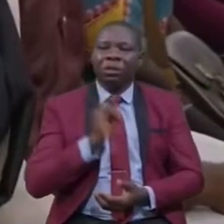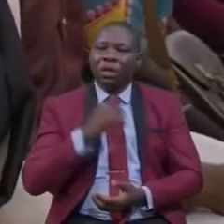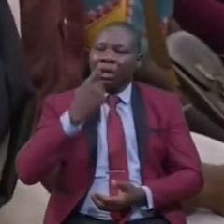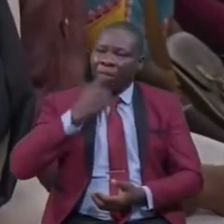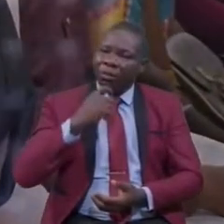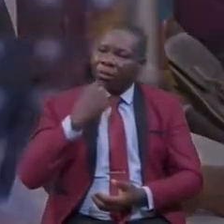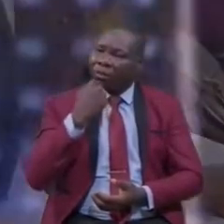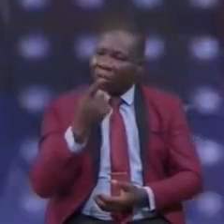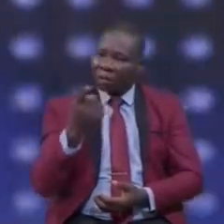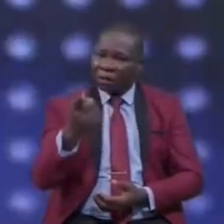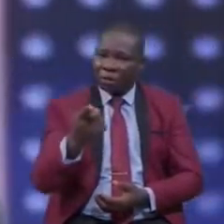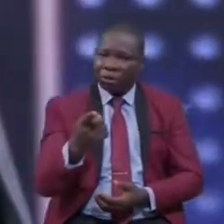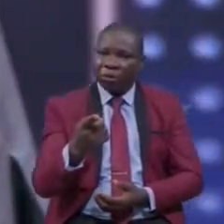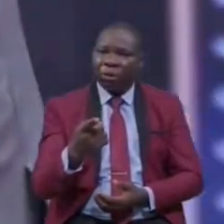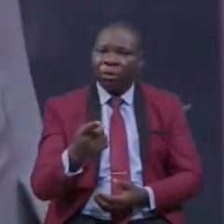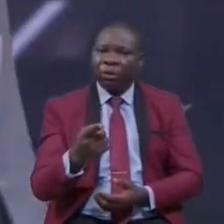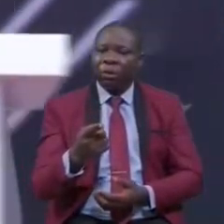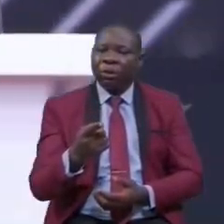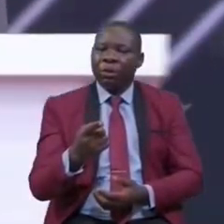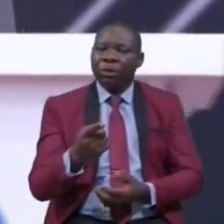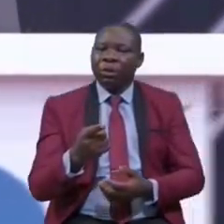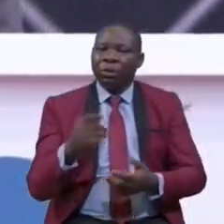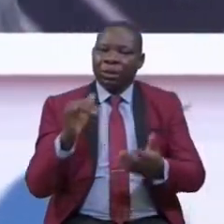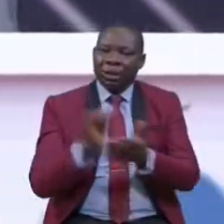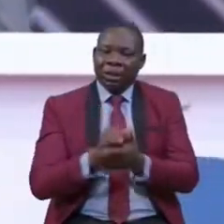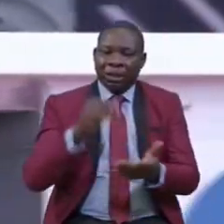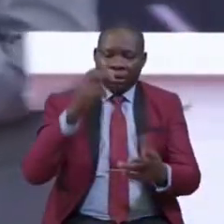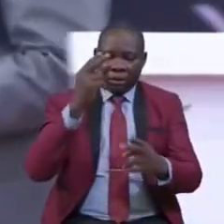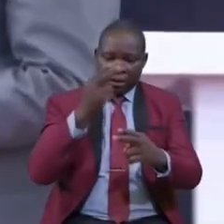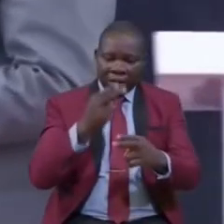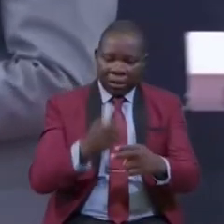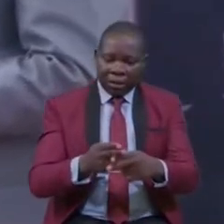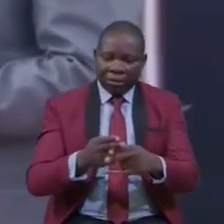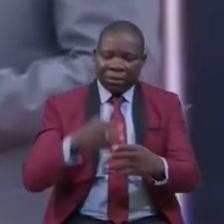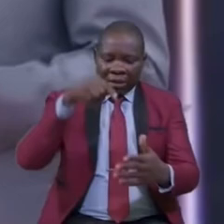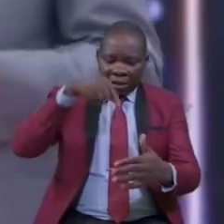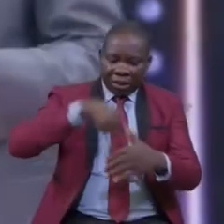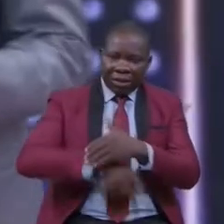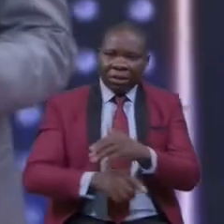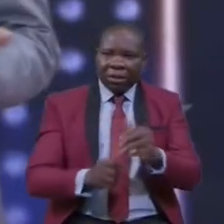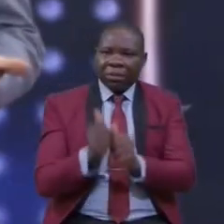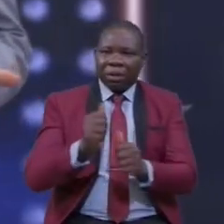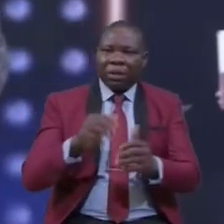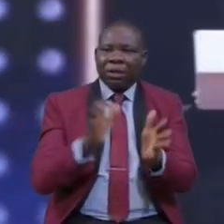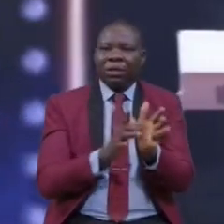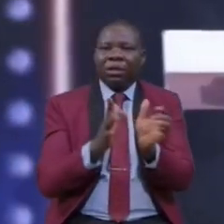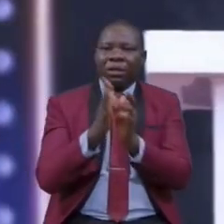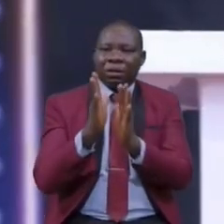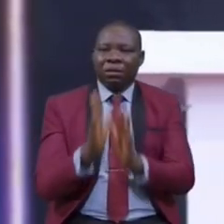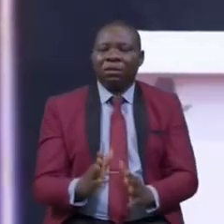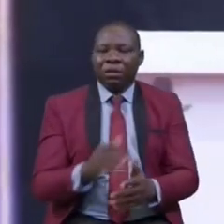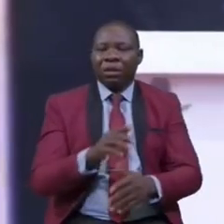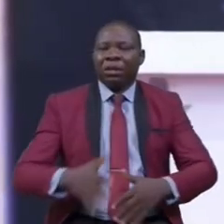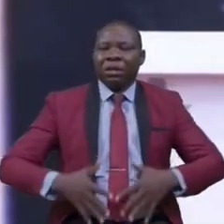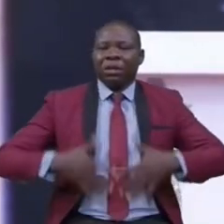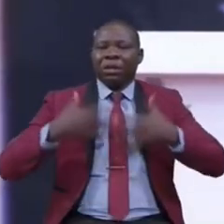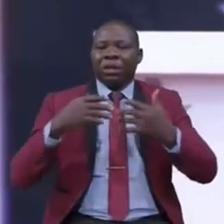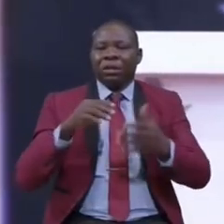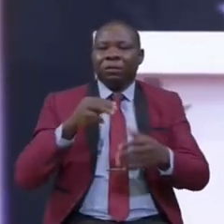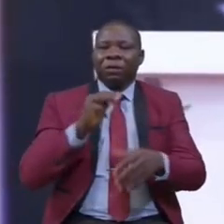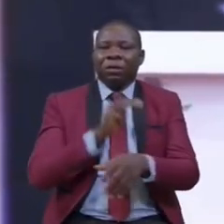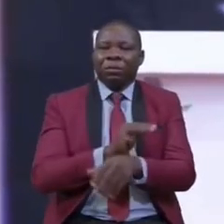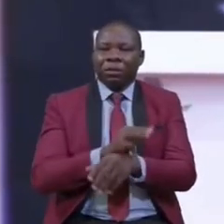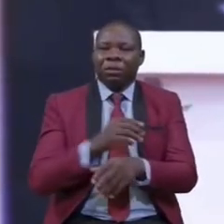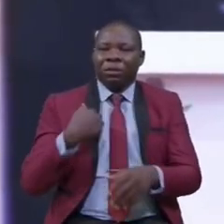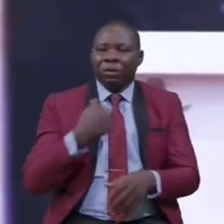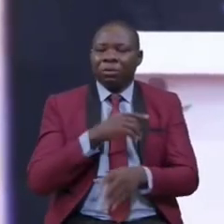know that name, Deeper Christian Life Ministry. Why did he bring it up? When I